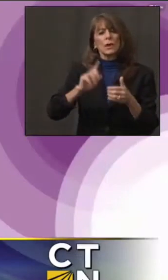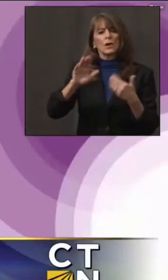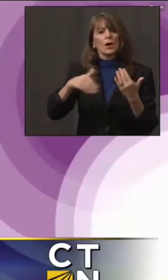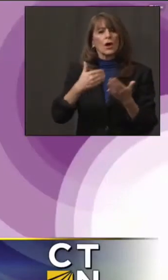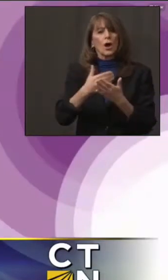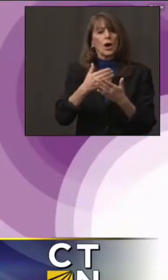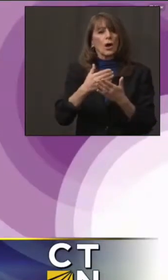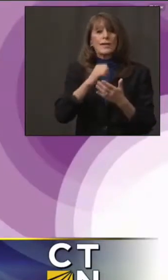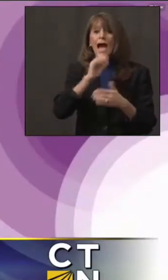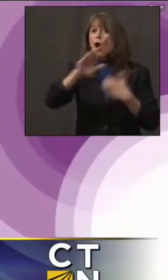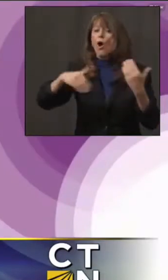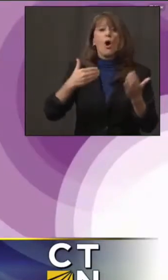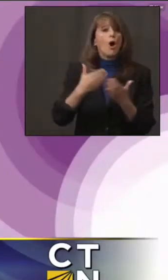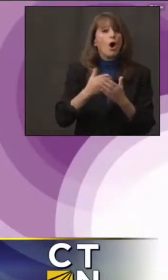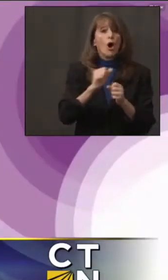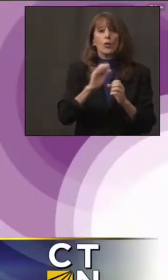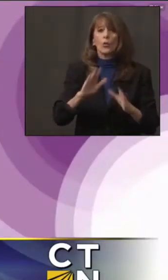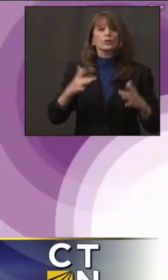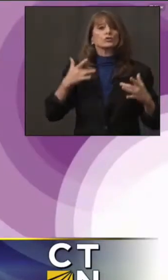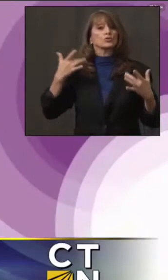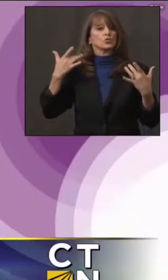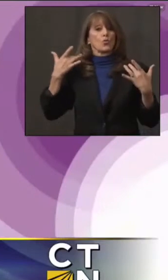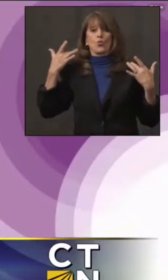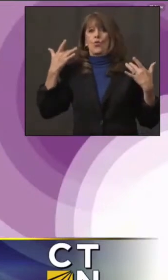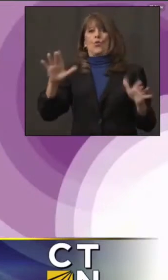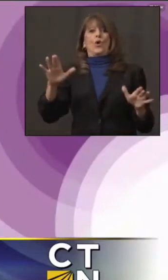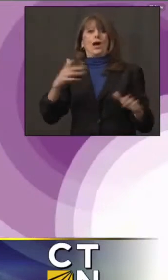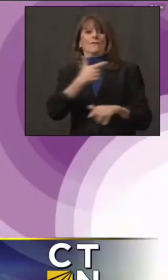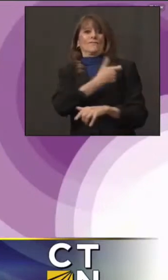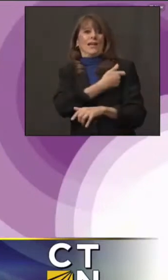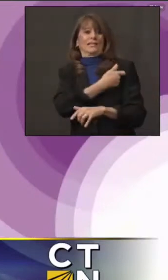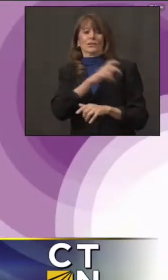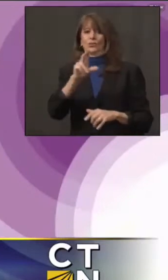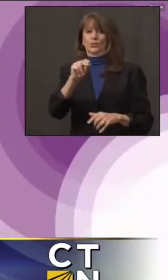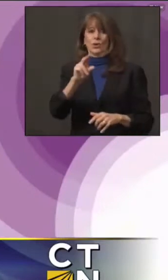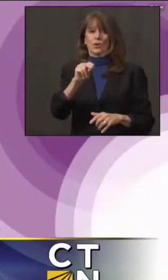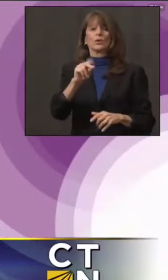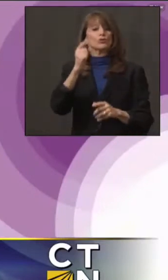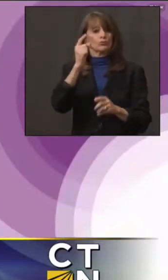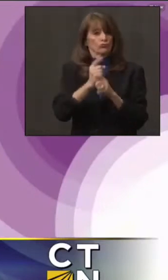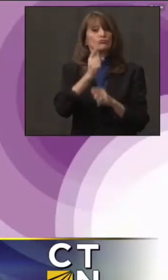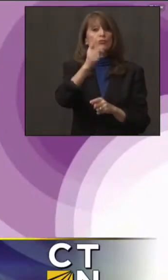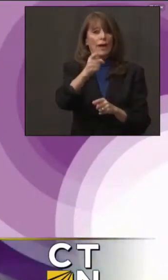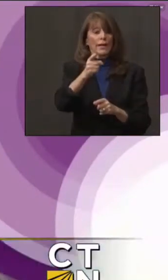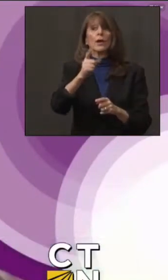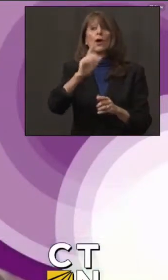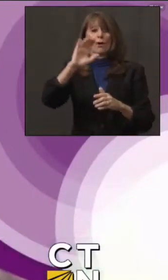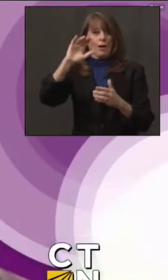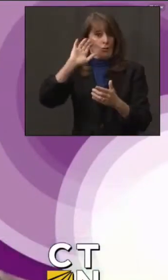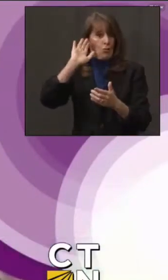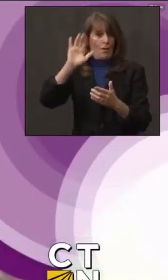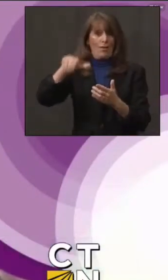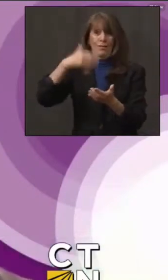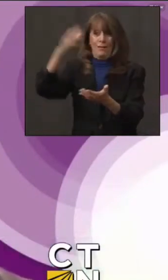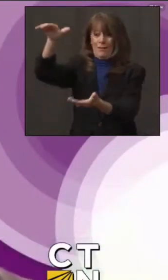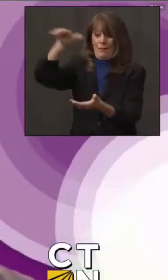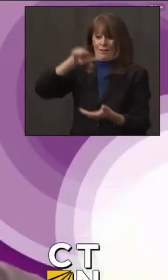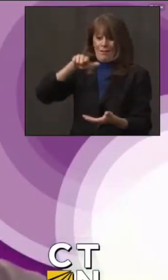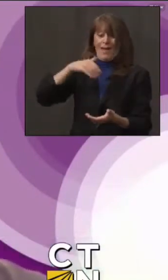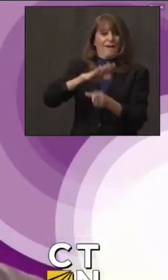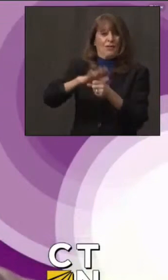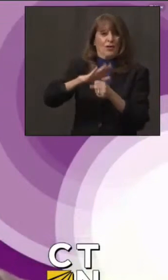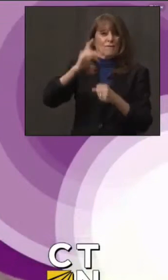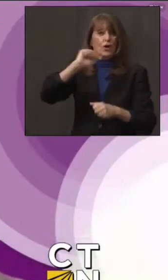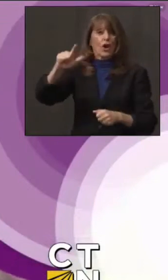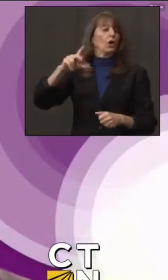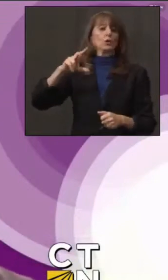don't want the vaccine at first. So you're absolutely right. At first, we will not have enough to vaccinate all those that are classified as